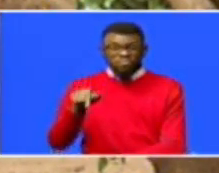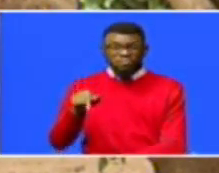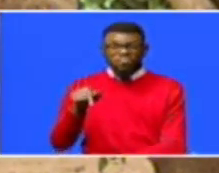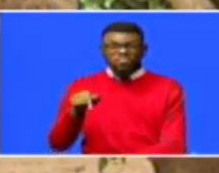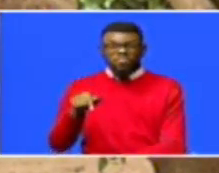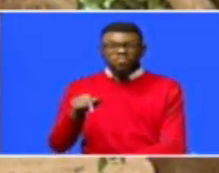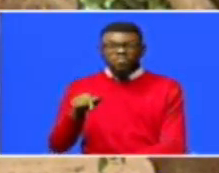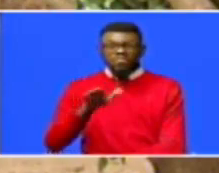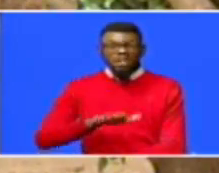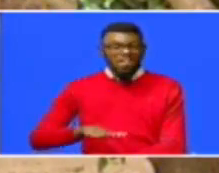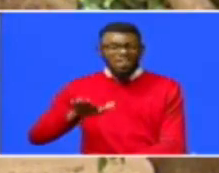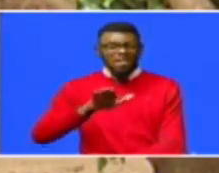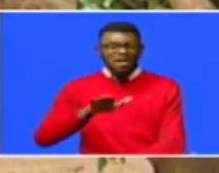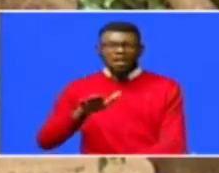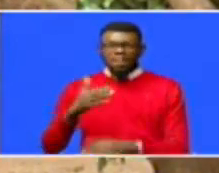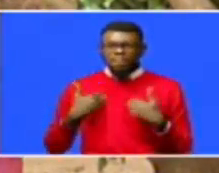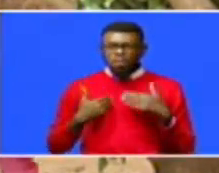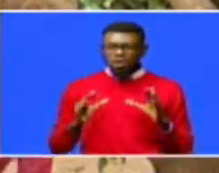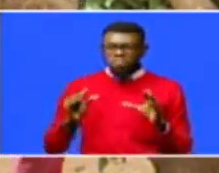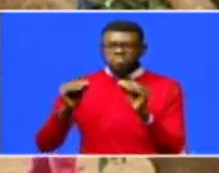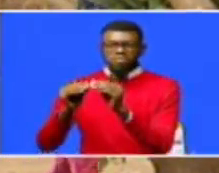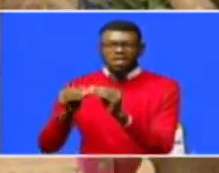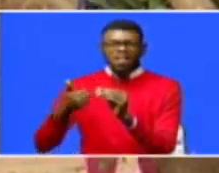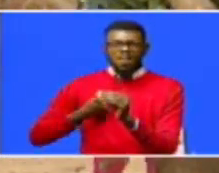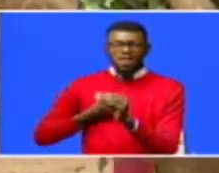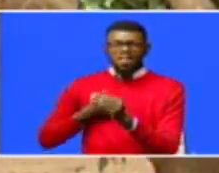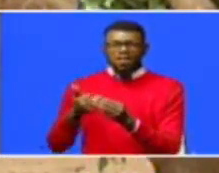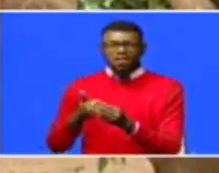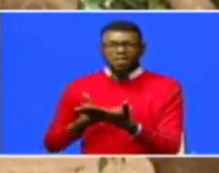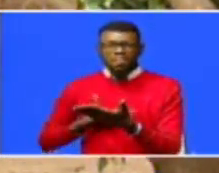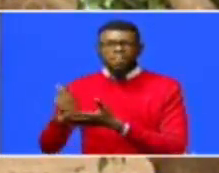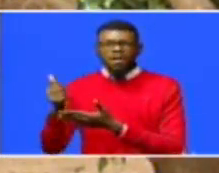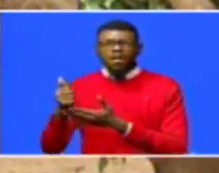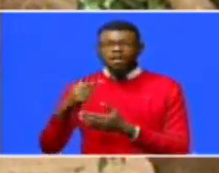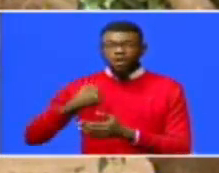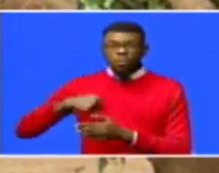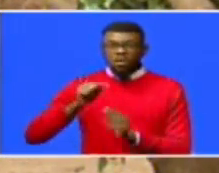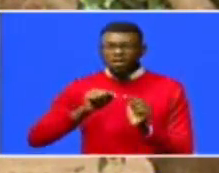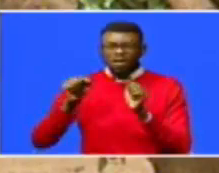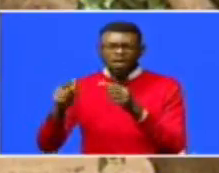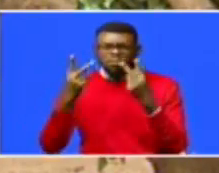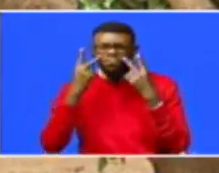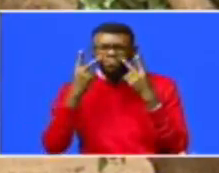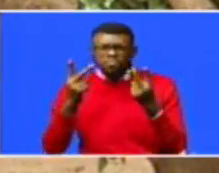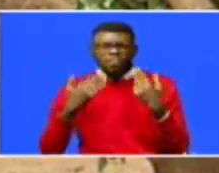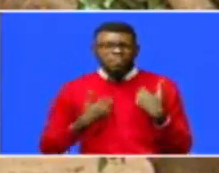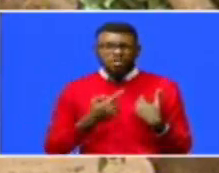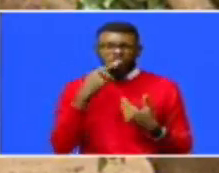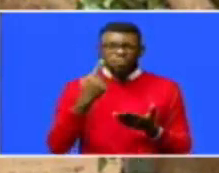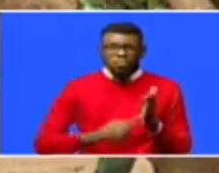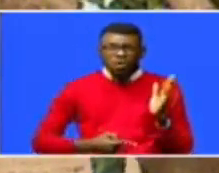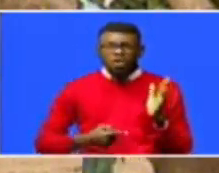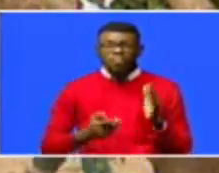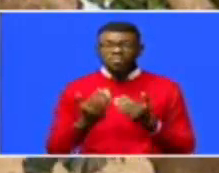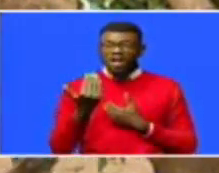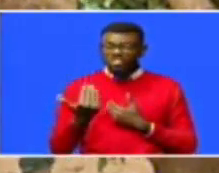is the meeting point of the traffickers and the girls. We have come early to set camp and witness what many say is the height of